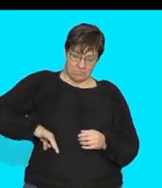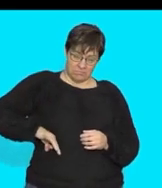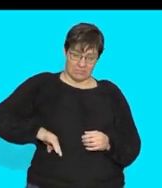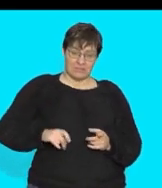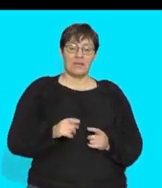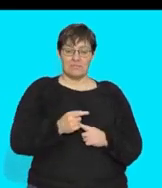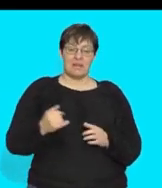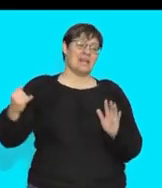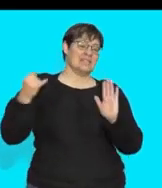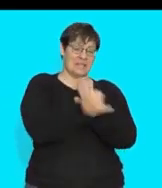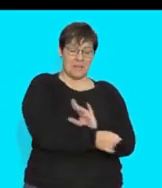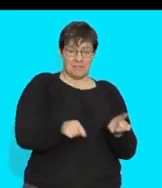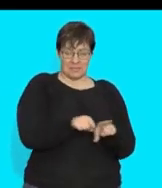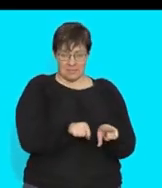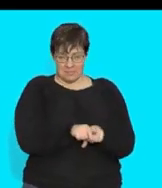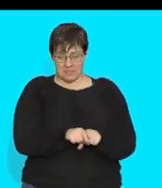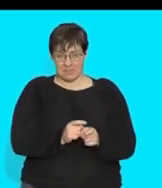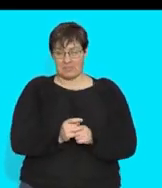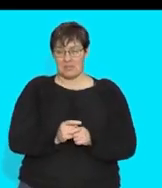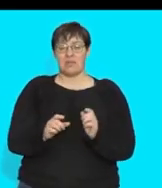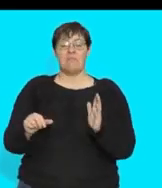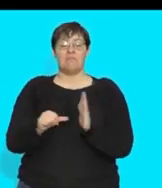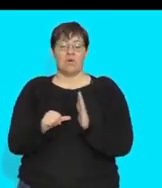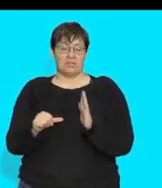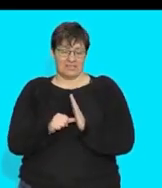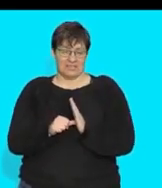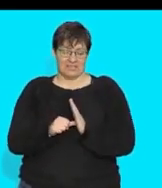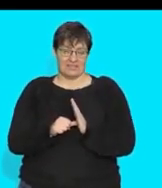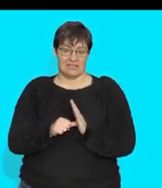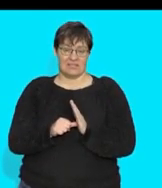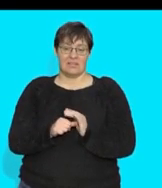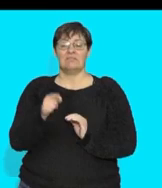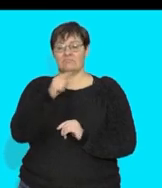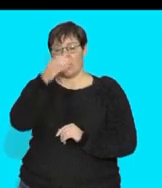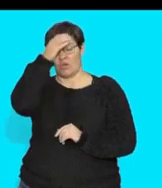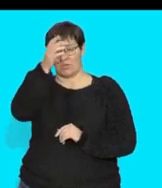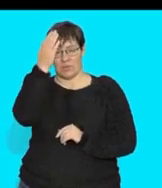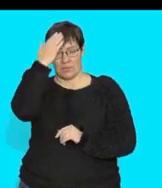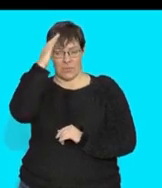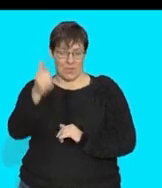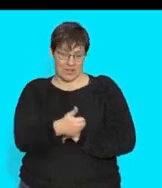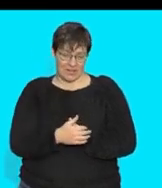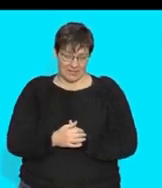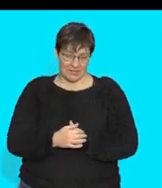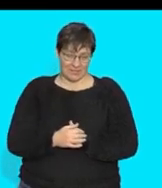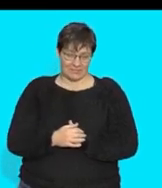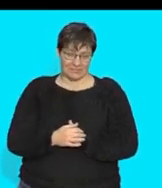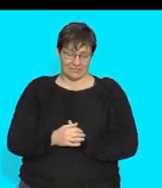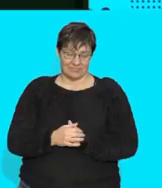same as being stabbed or something, it's very important that we have that concept. All